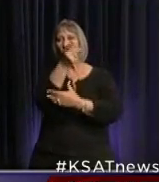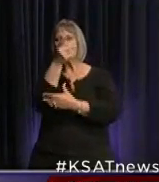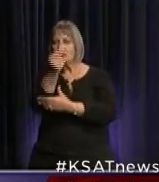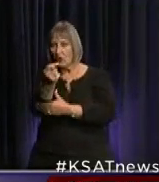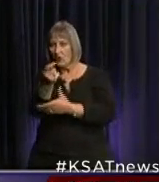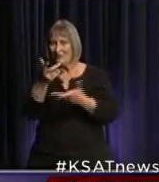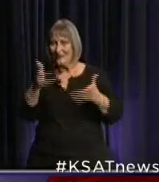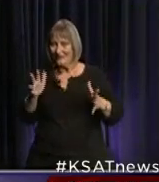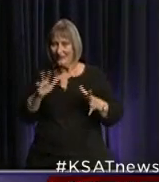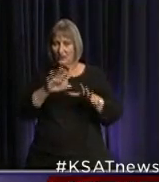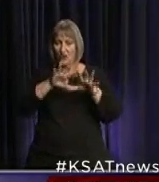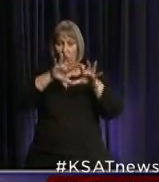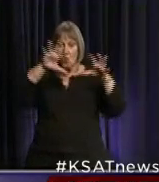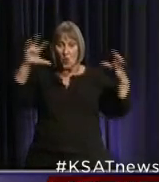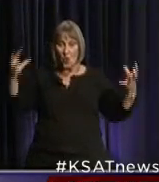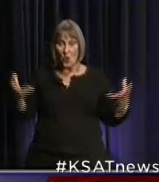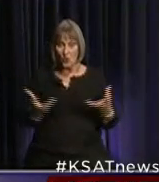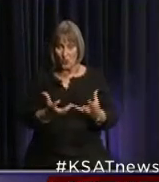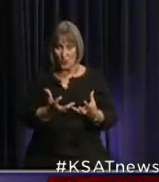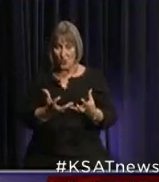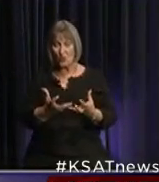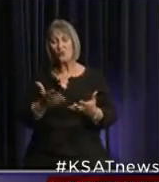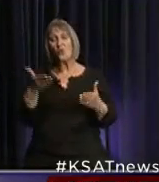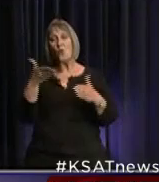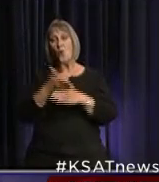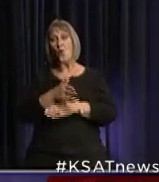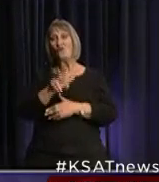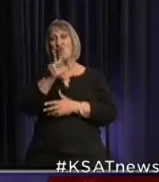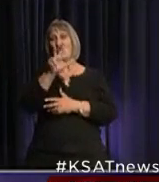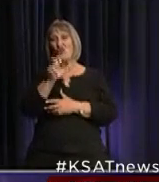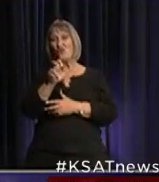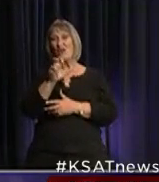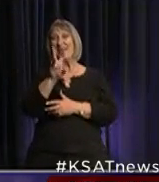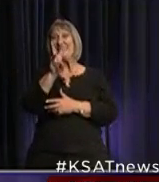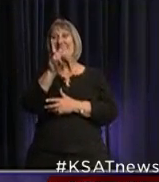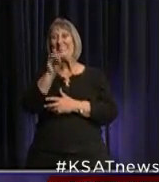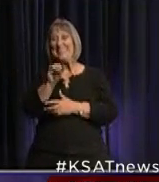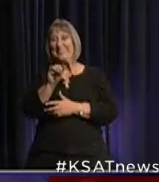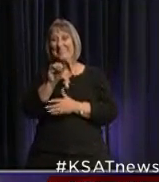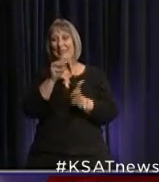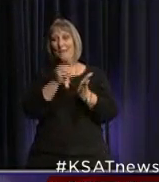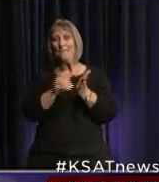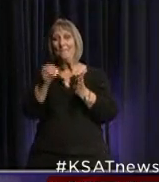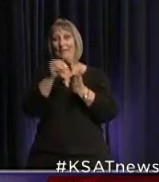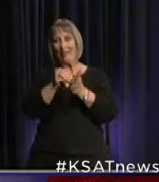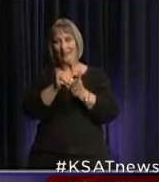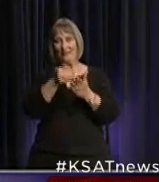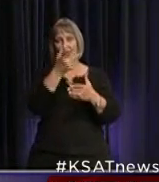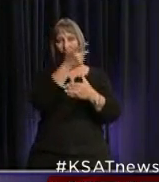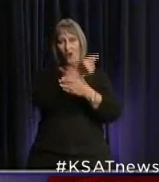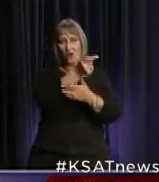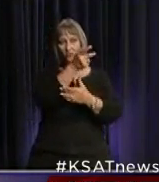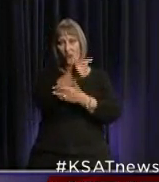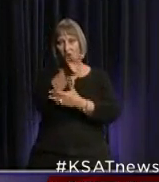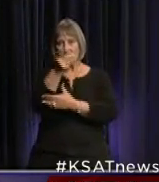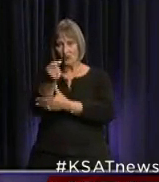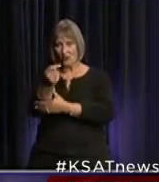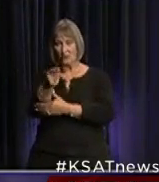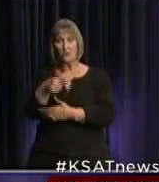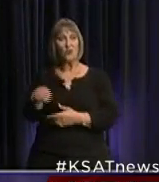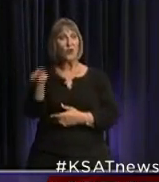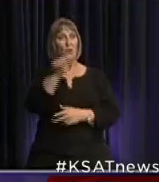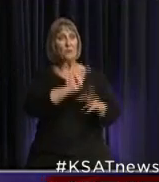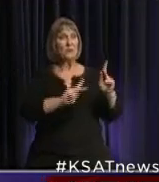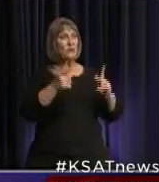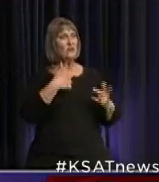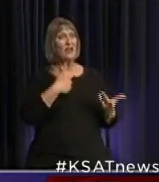And globally, around the world, more than 360 million doses have been administered. So for everybody who is saying,